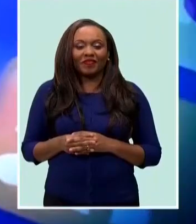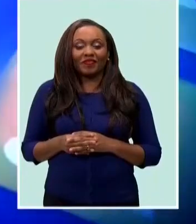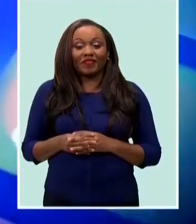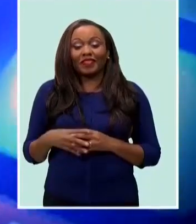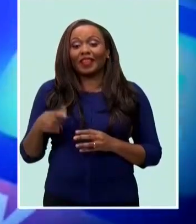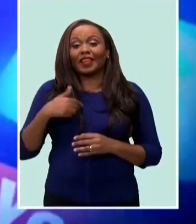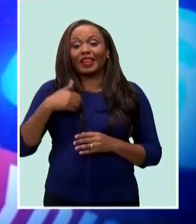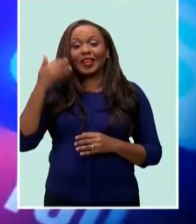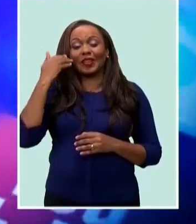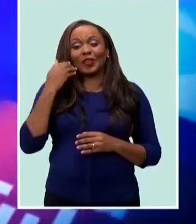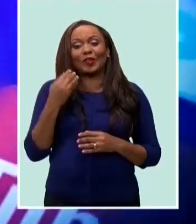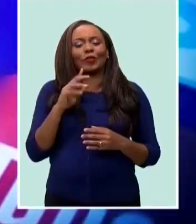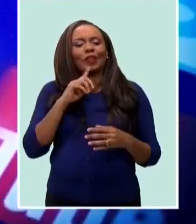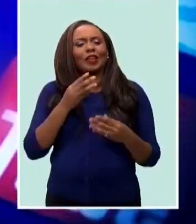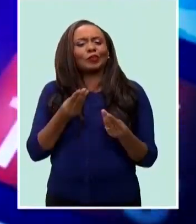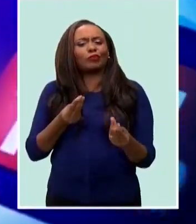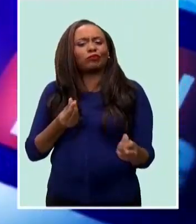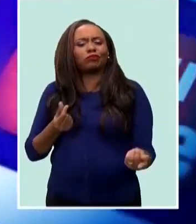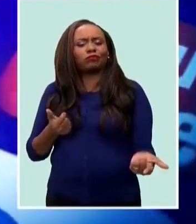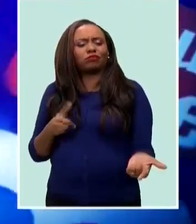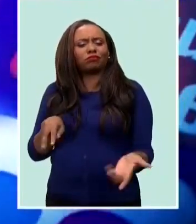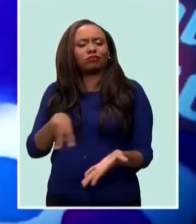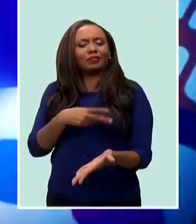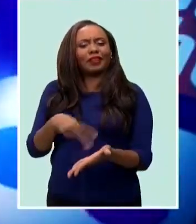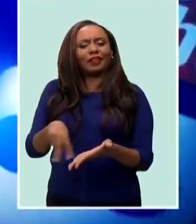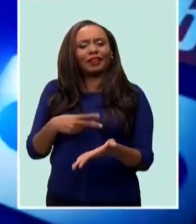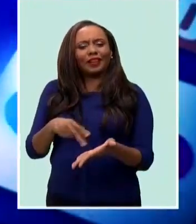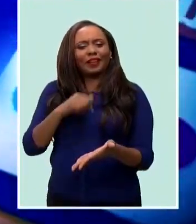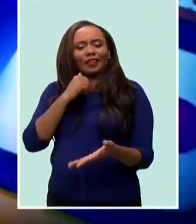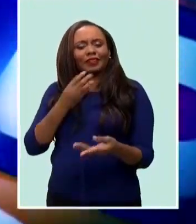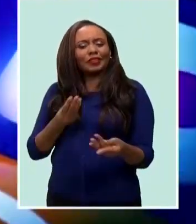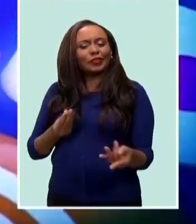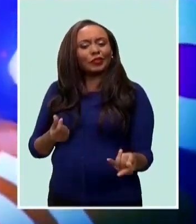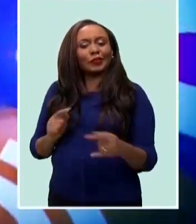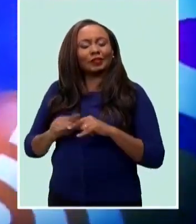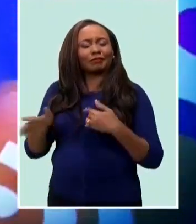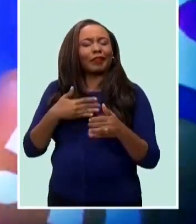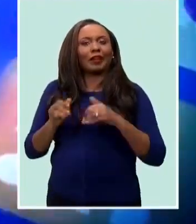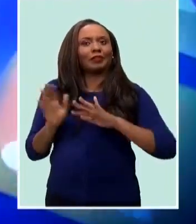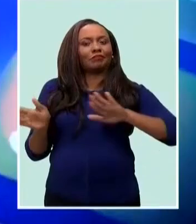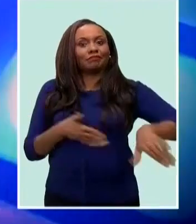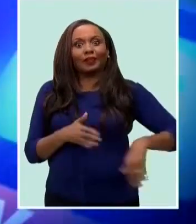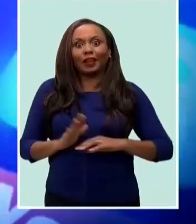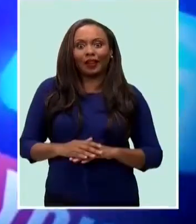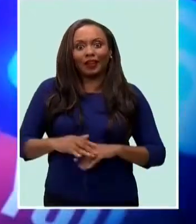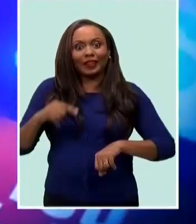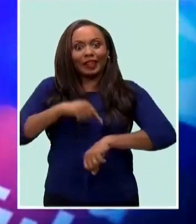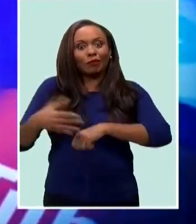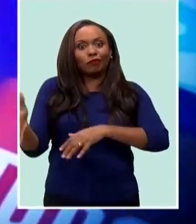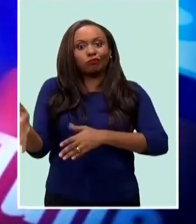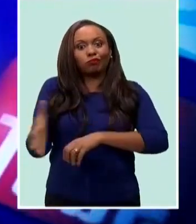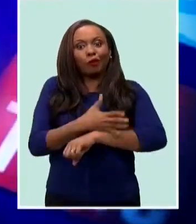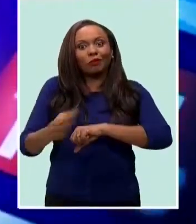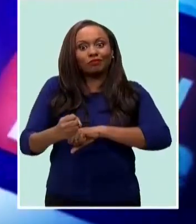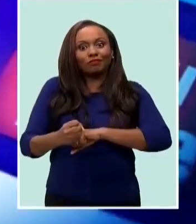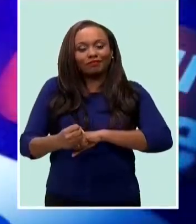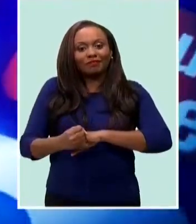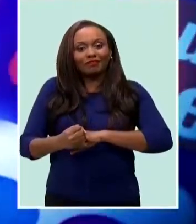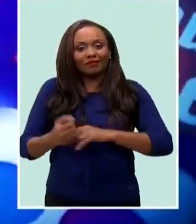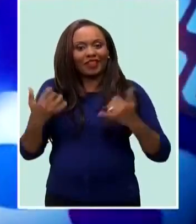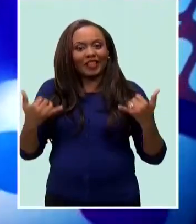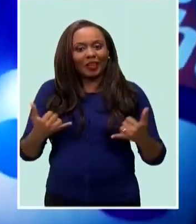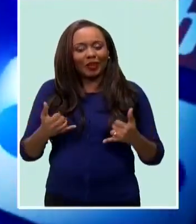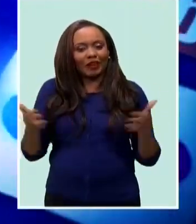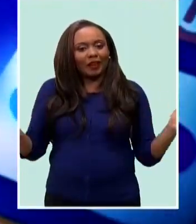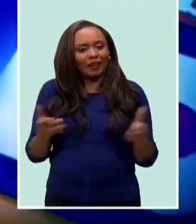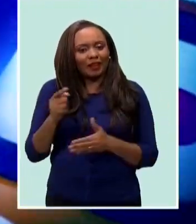I know that I said smooth moves earlier, and those weren't so smooth, but anyway, we'll move on from that. We're out of time in any case, and as always,